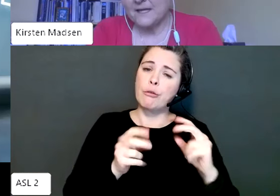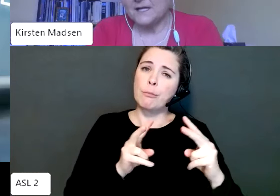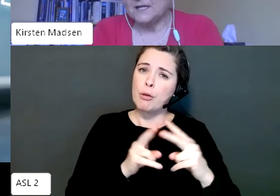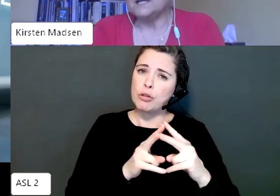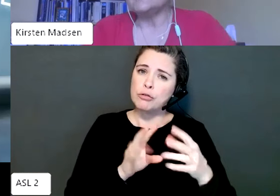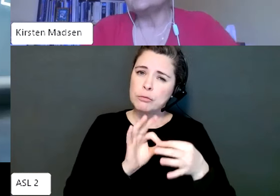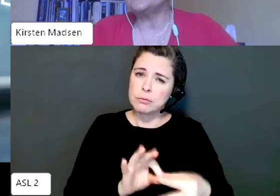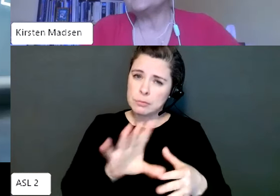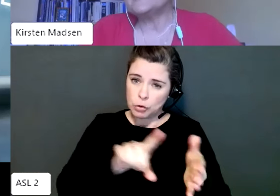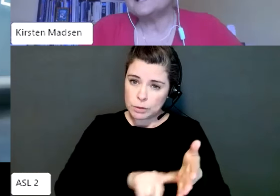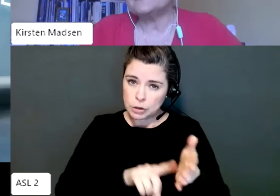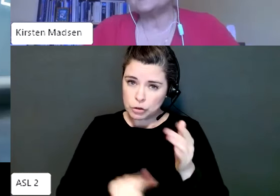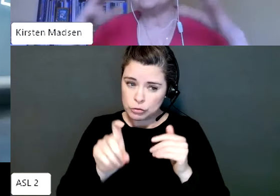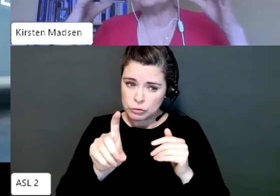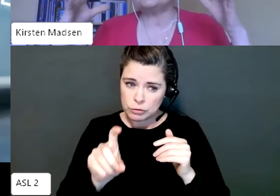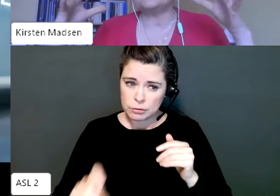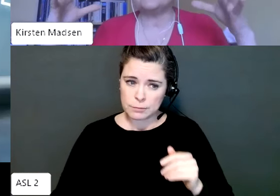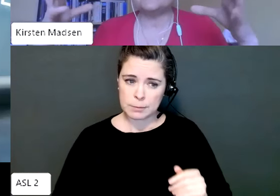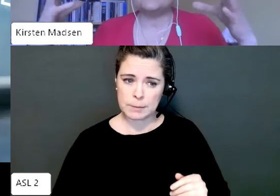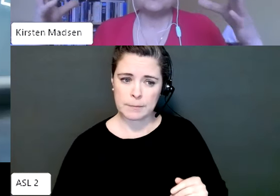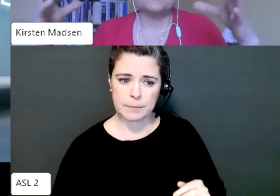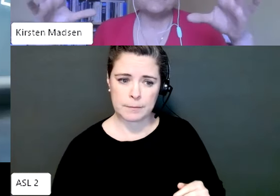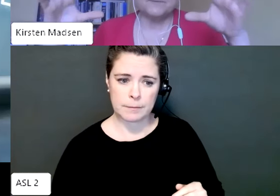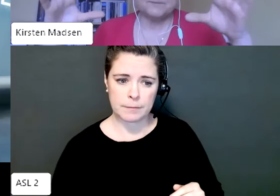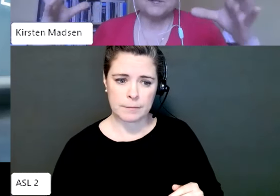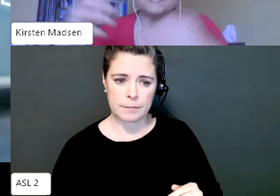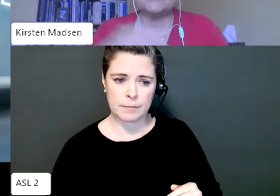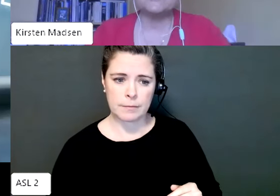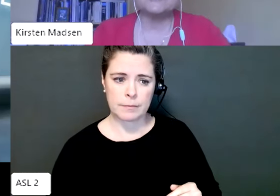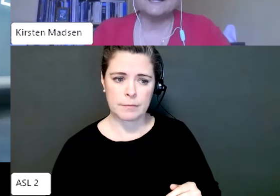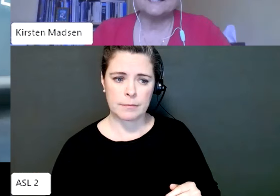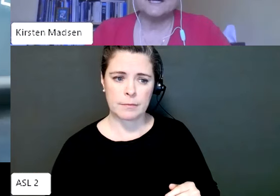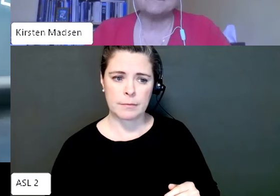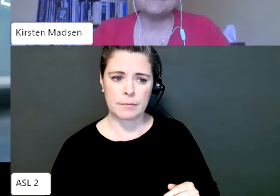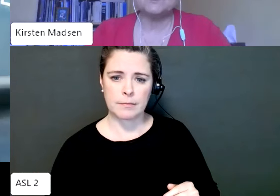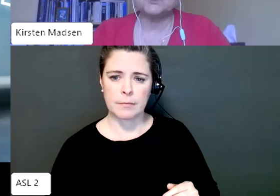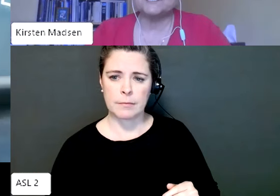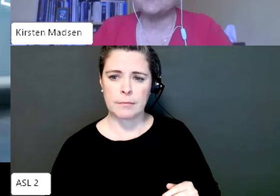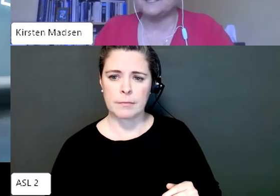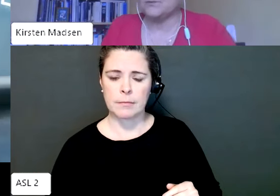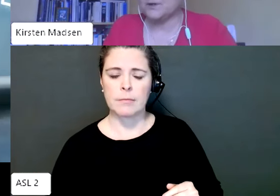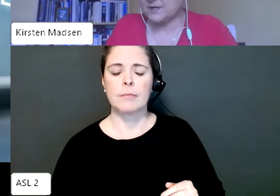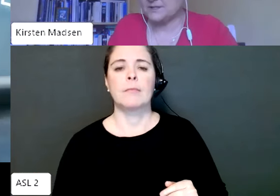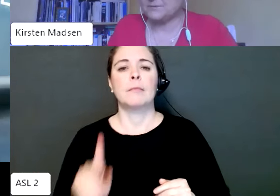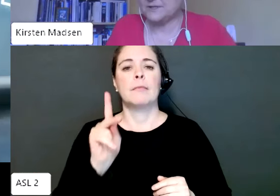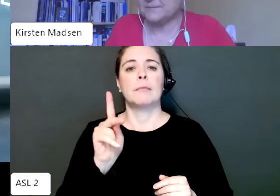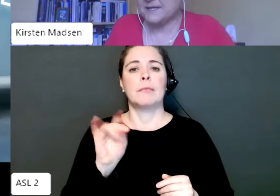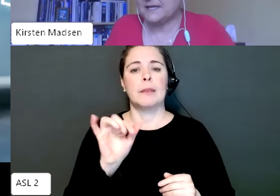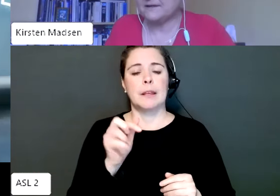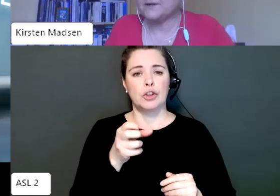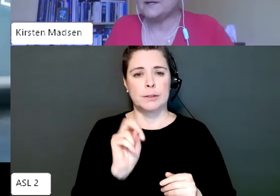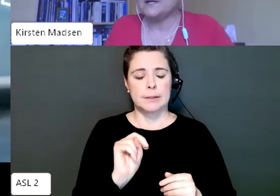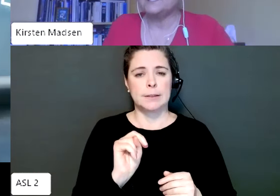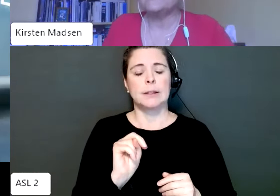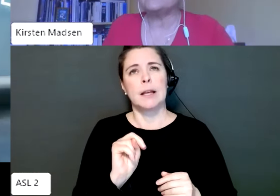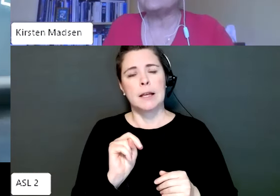doing? So one of the things really from the perspective is that strictly speaking with regard to bullying